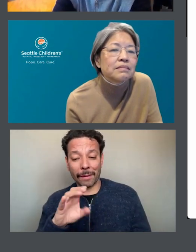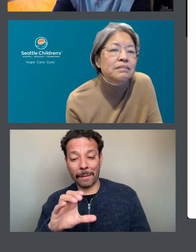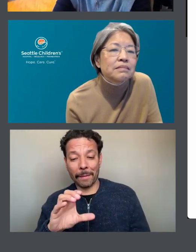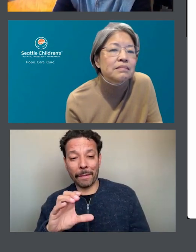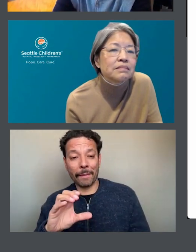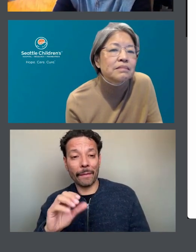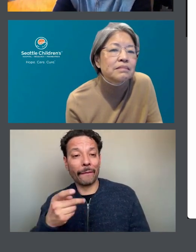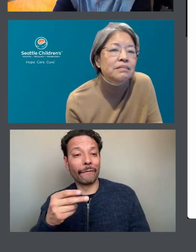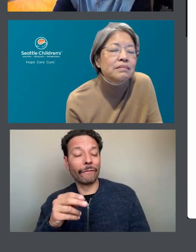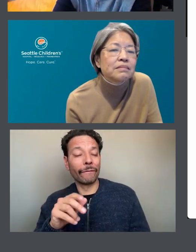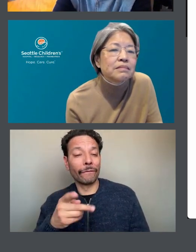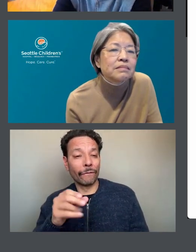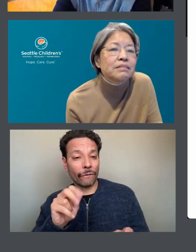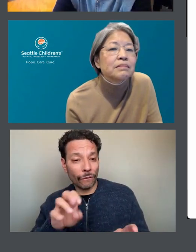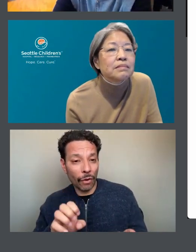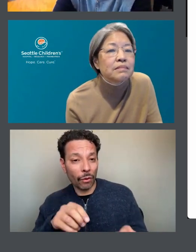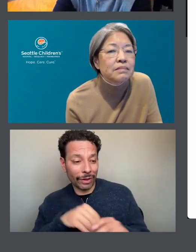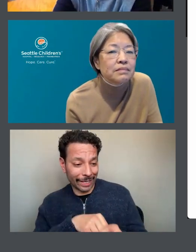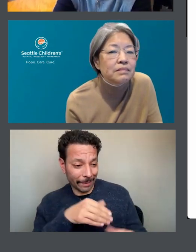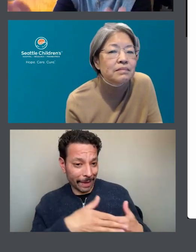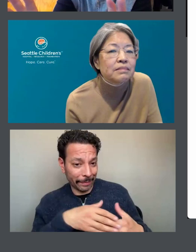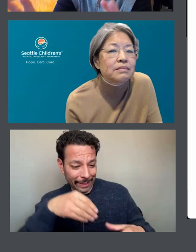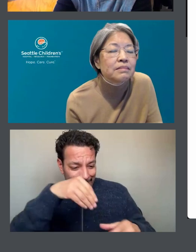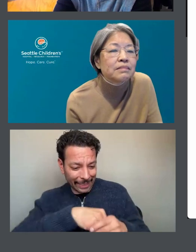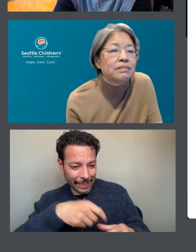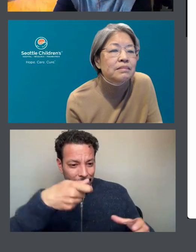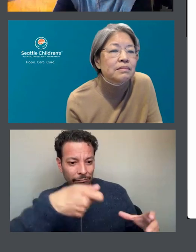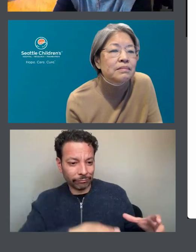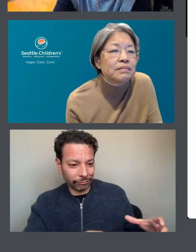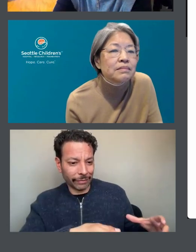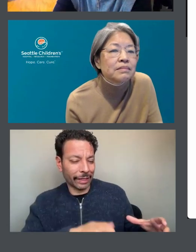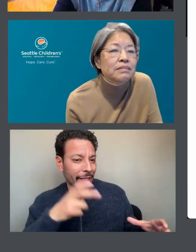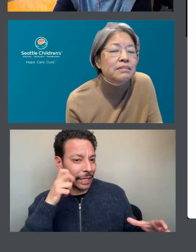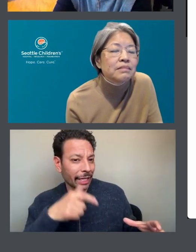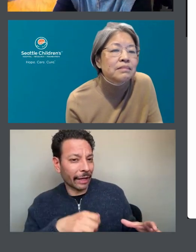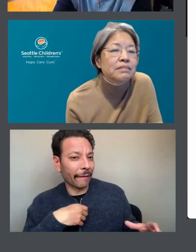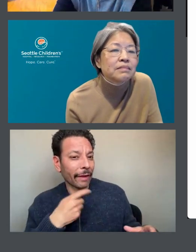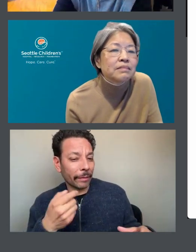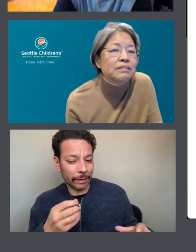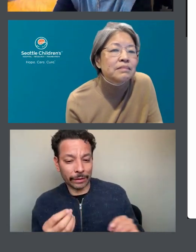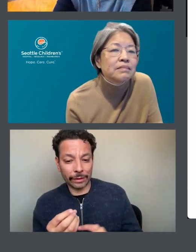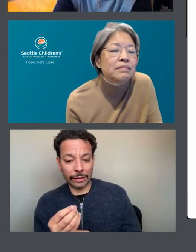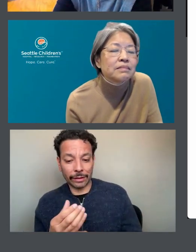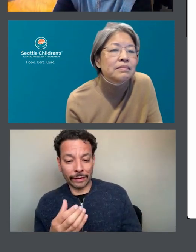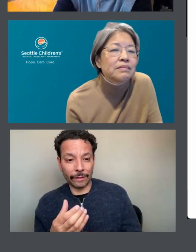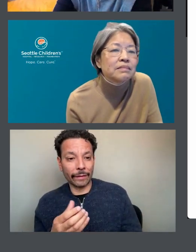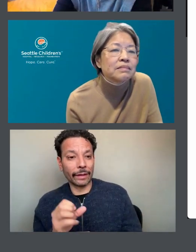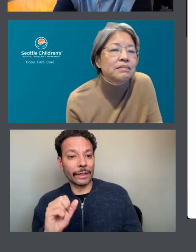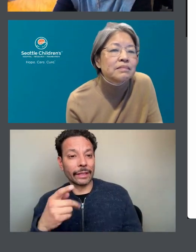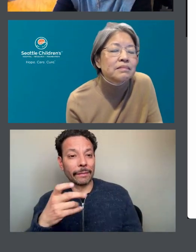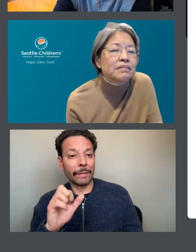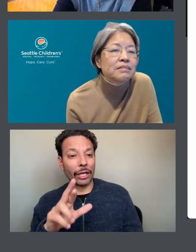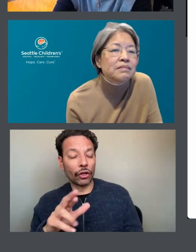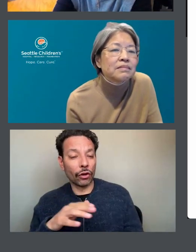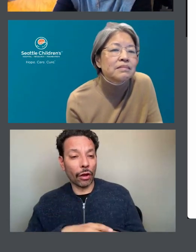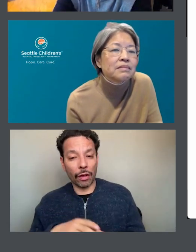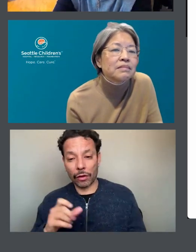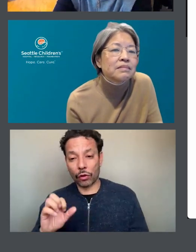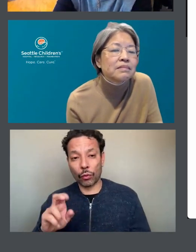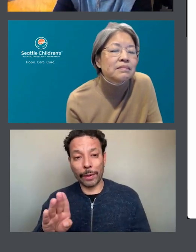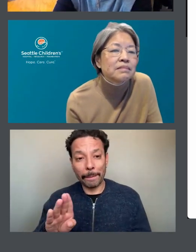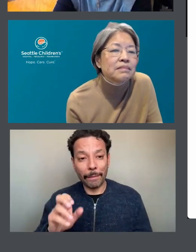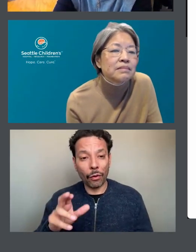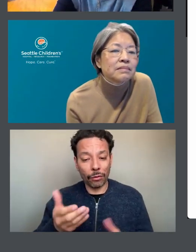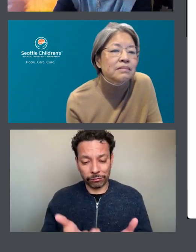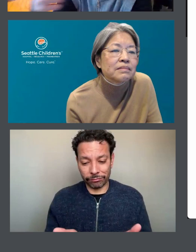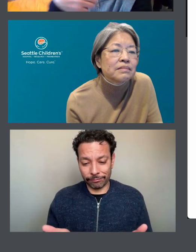the bassinet with the babies, so that there's a little speaker on the side of the crib or the